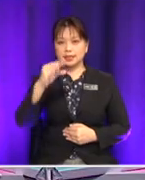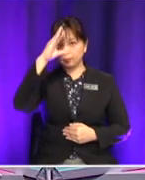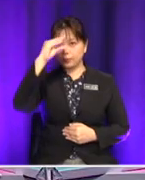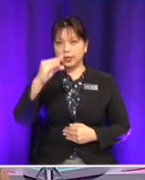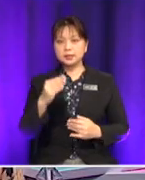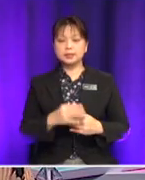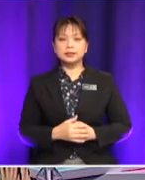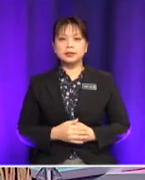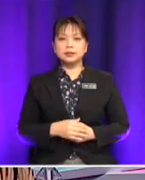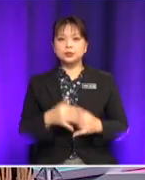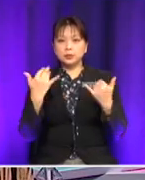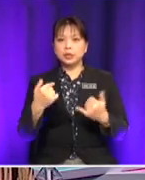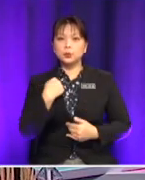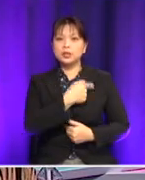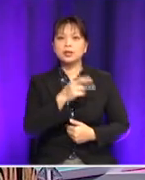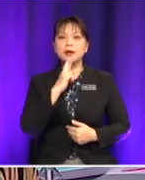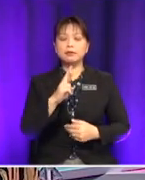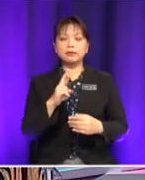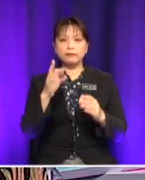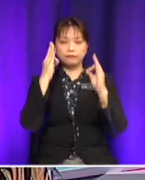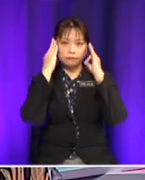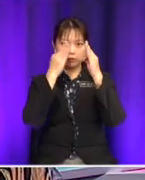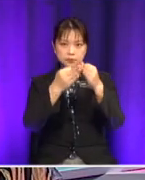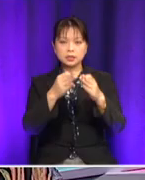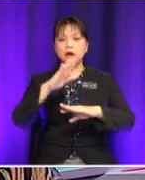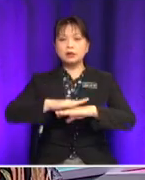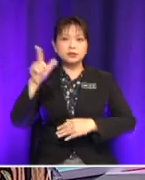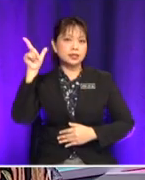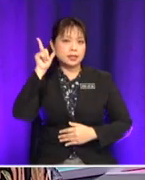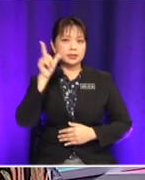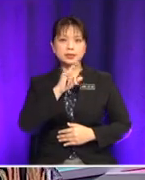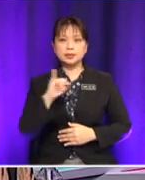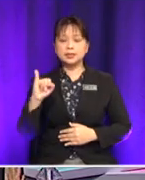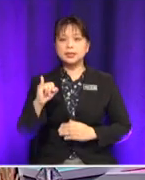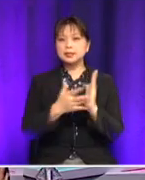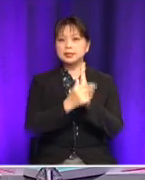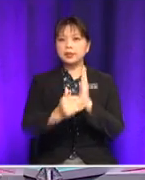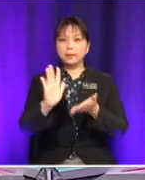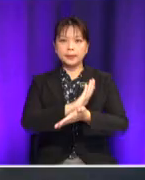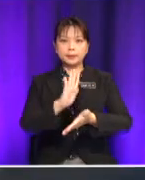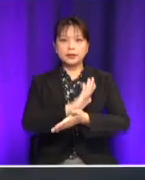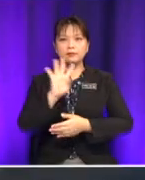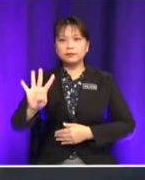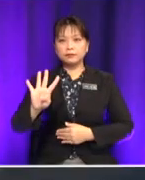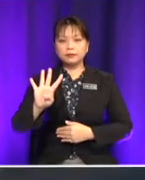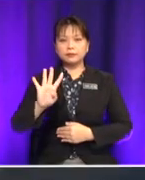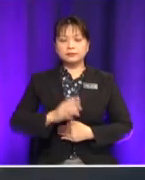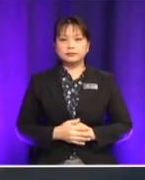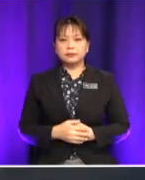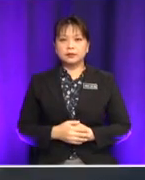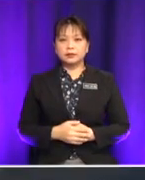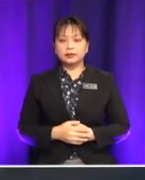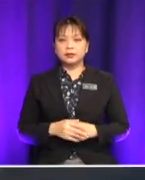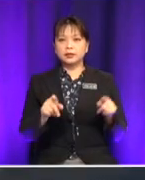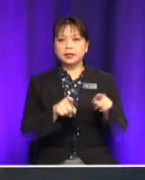to focus on our listening skill, Paper 4. Okay, but before that, madam, as usual in